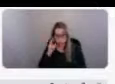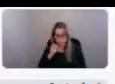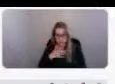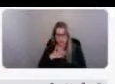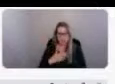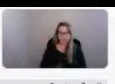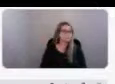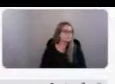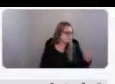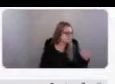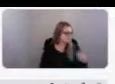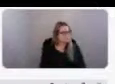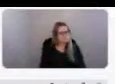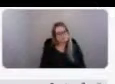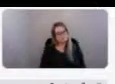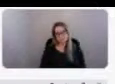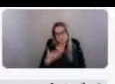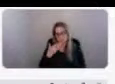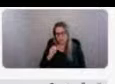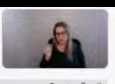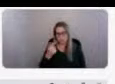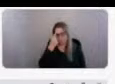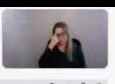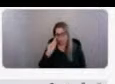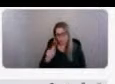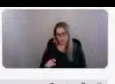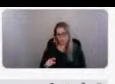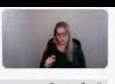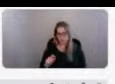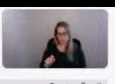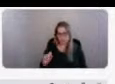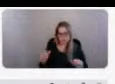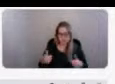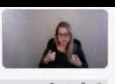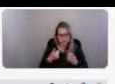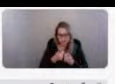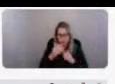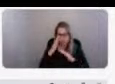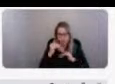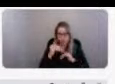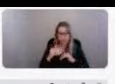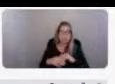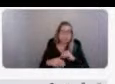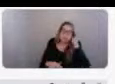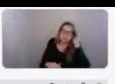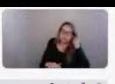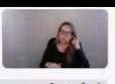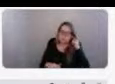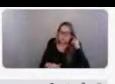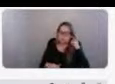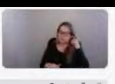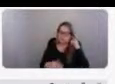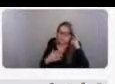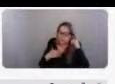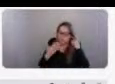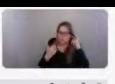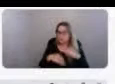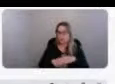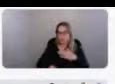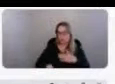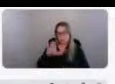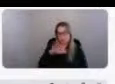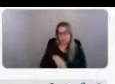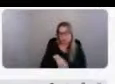you thank you all for the challenge challenging and i hope fulfilling work that you're doing for us i was born and raised in